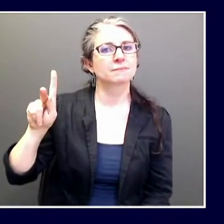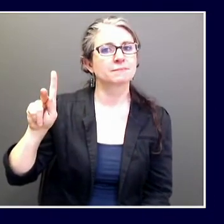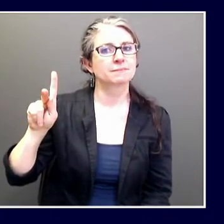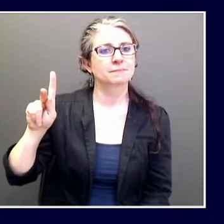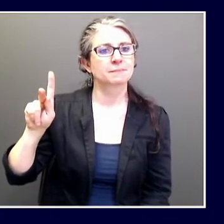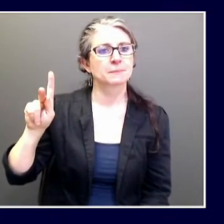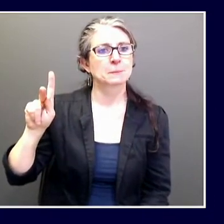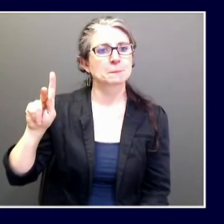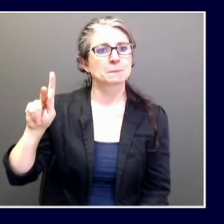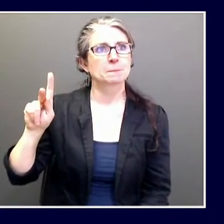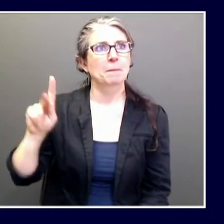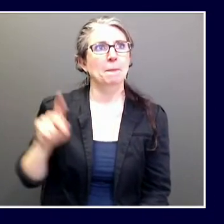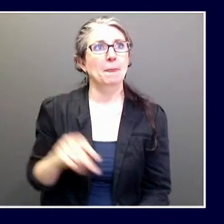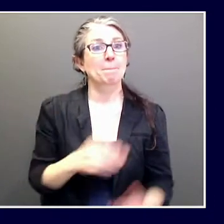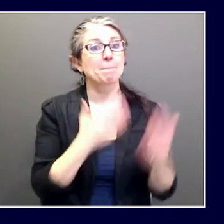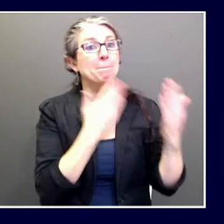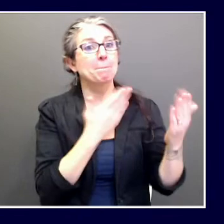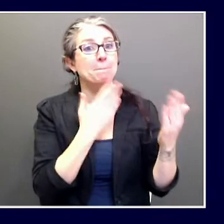Thank you very much.